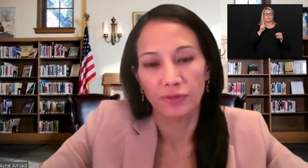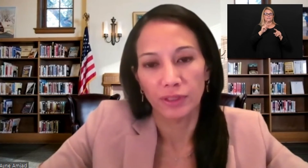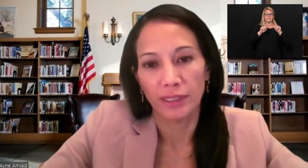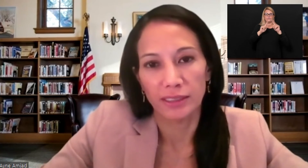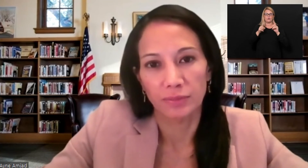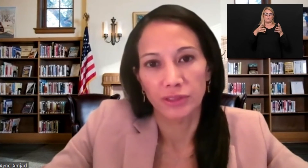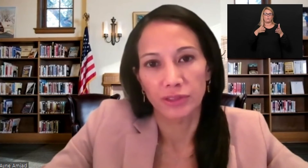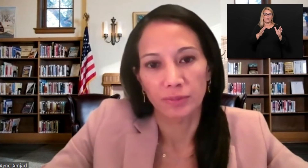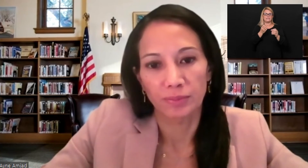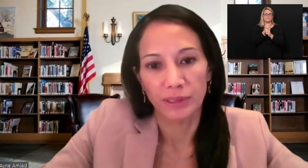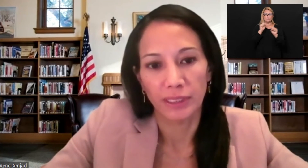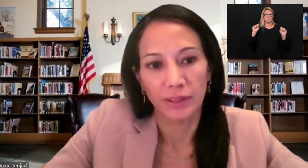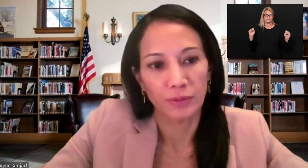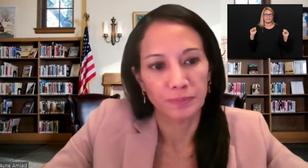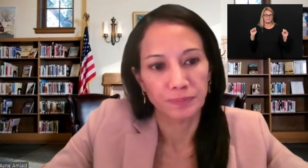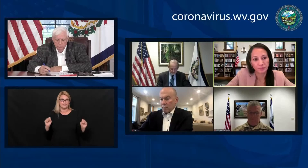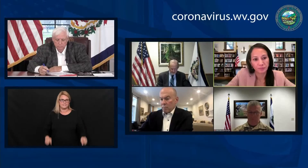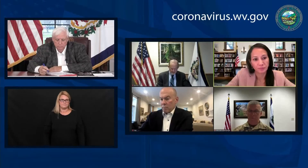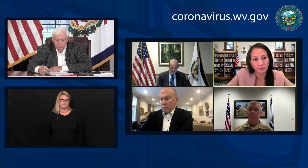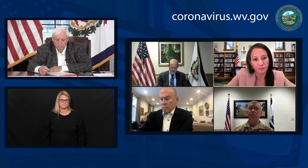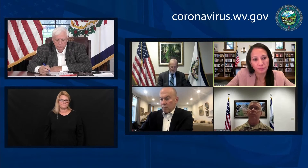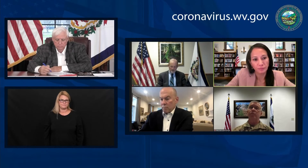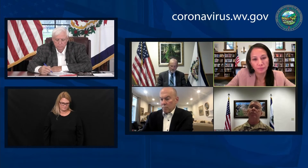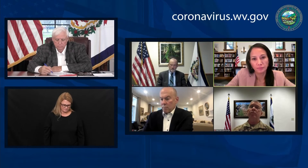that safely, as mentioned. Thank you.